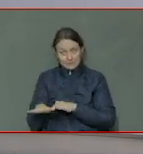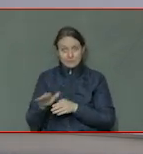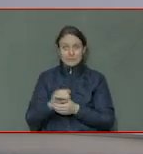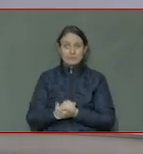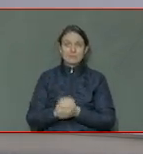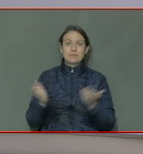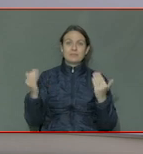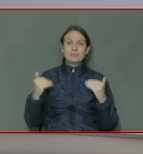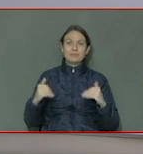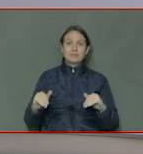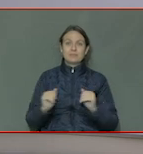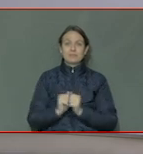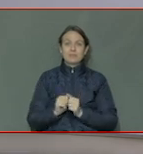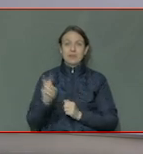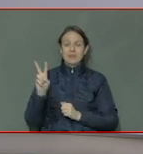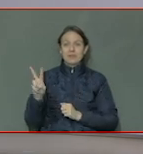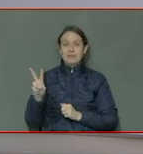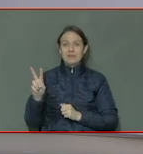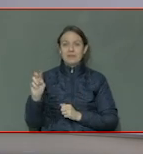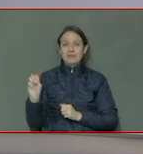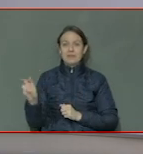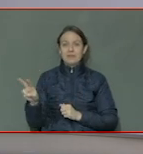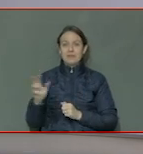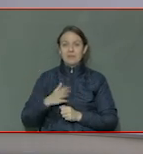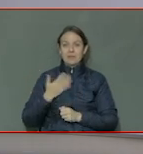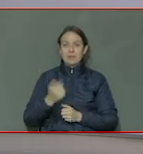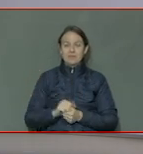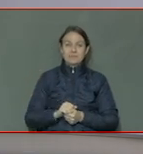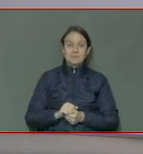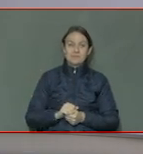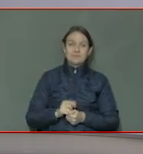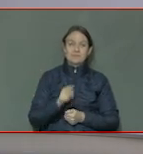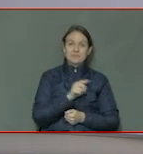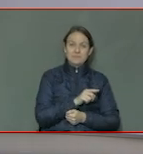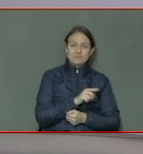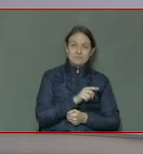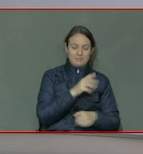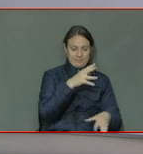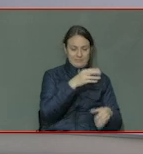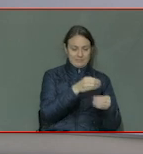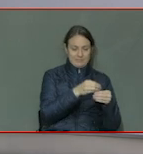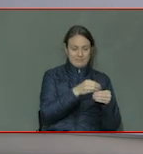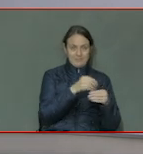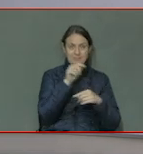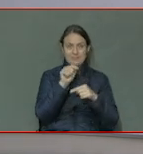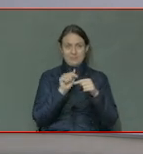calculate VF. So I take 0.45 times 9 divided